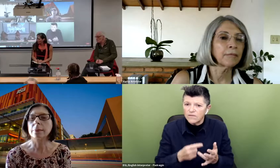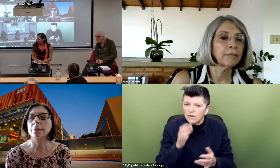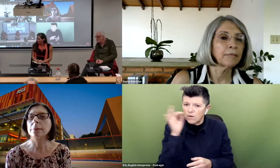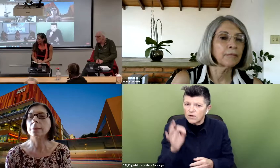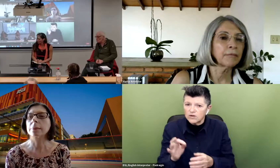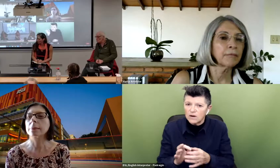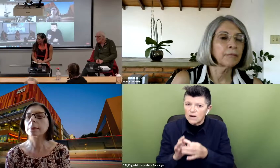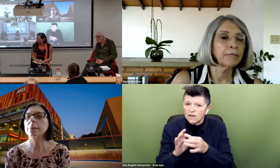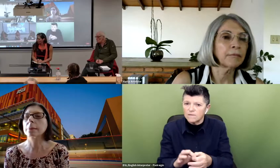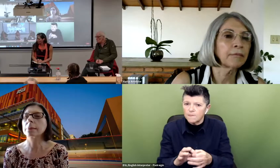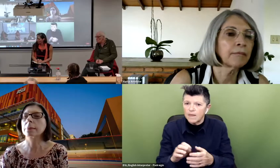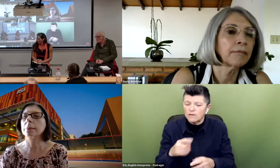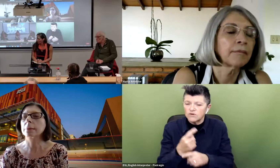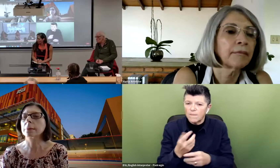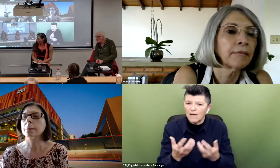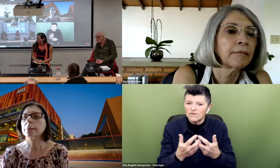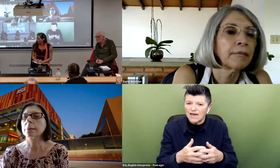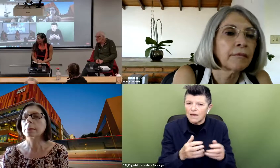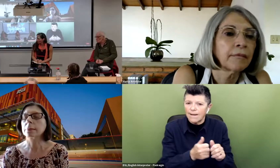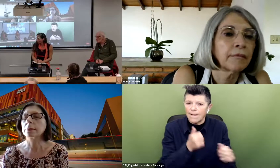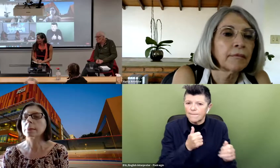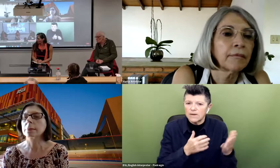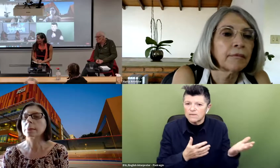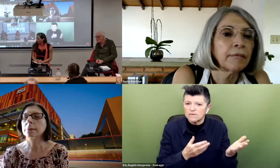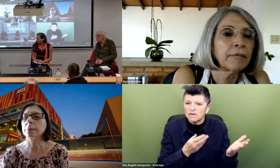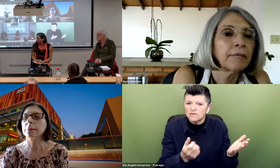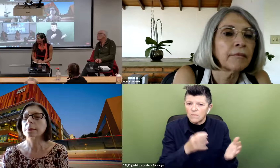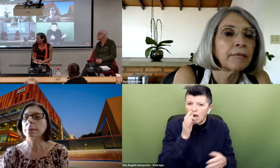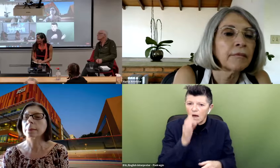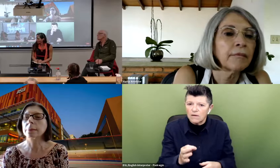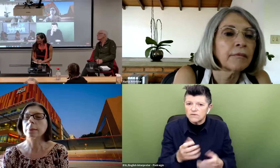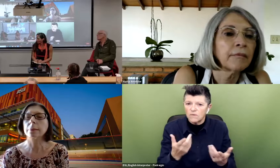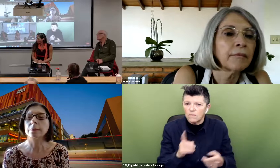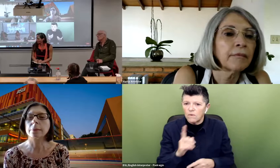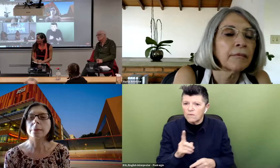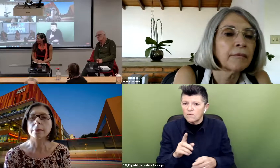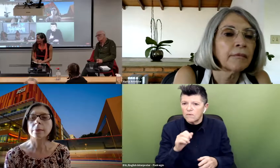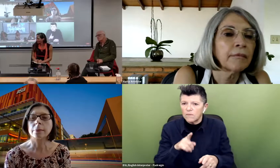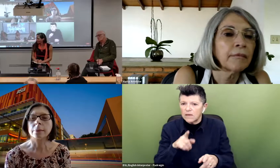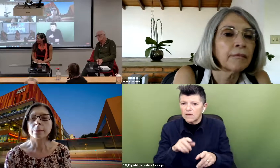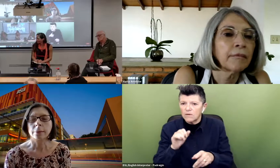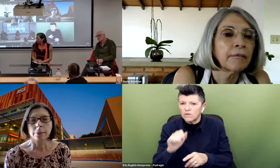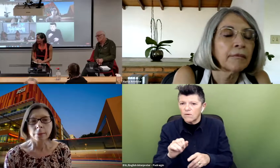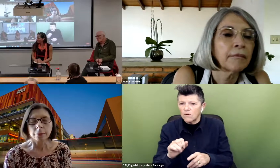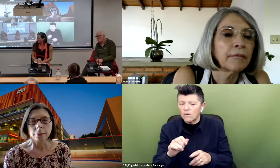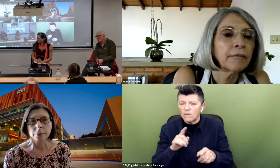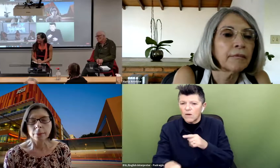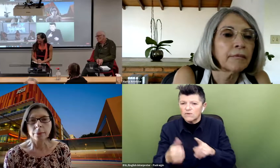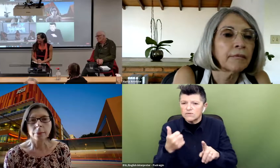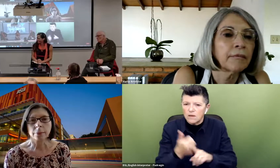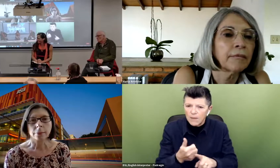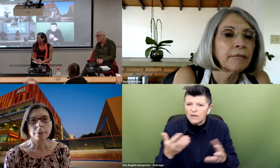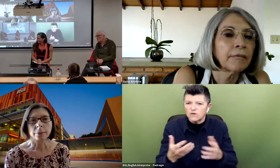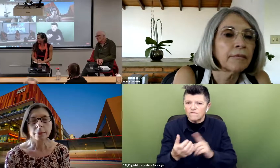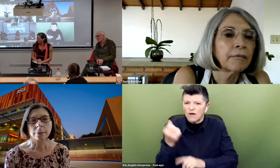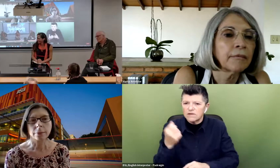that, because you mentioned tech companies. Somebody asked what would be the most impactful findings or advice you have for people working in tech companies in order